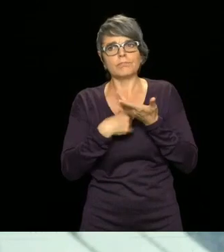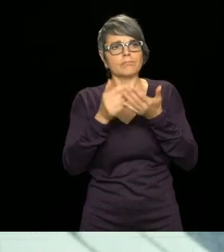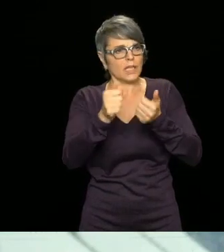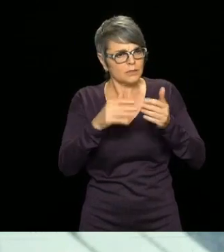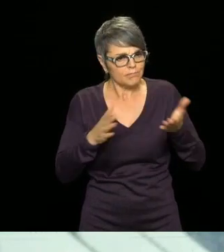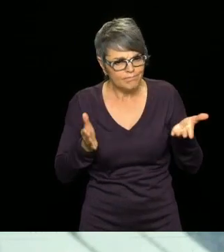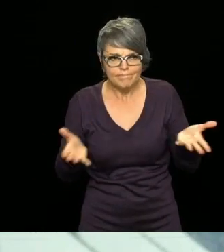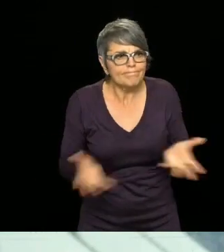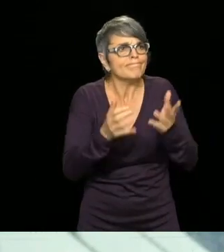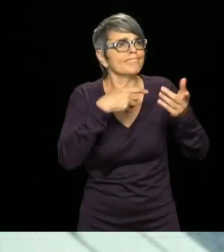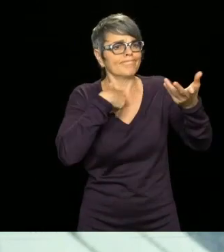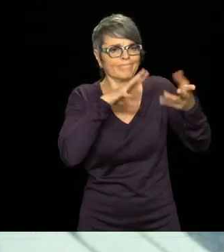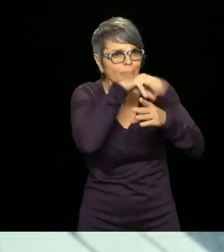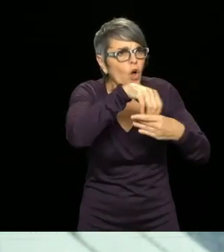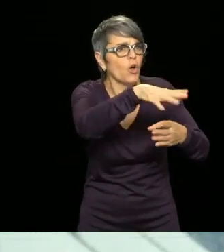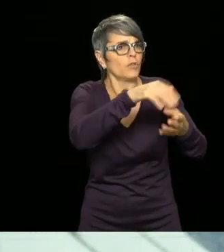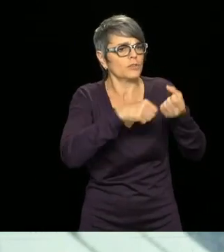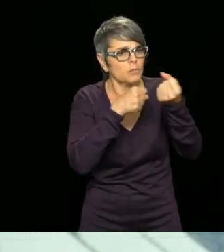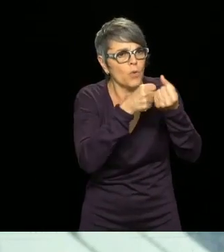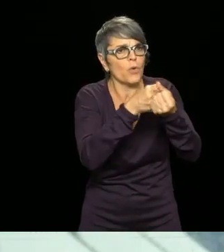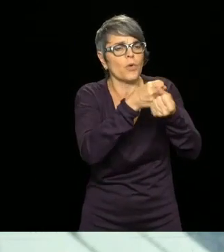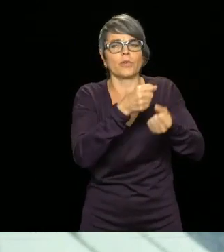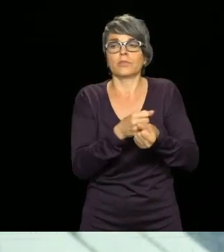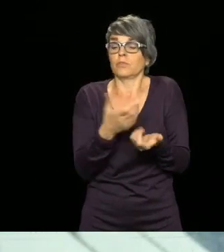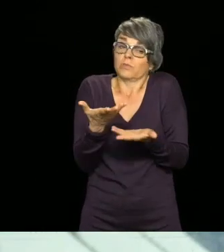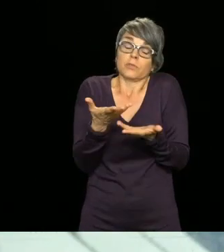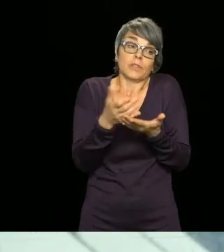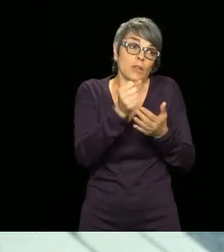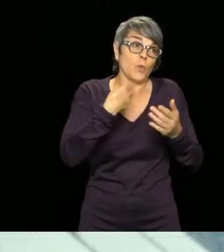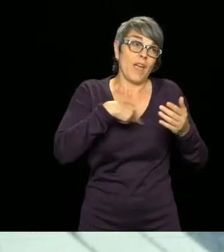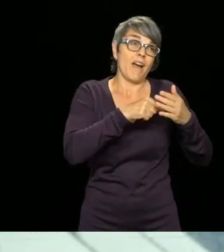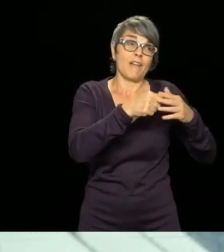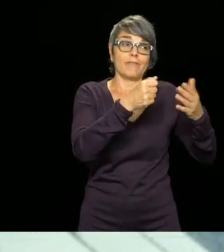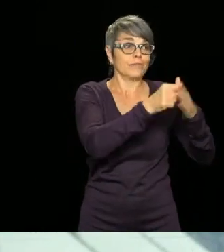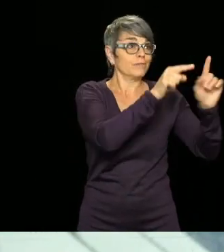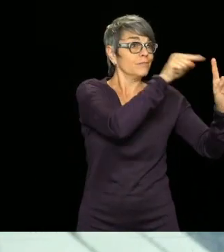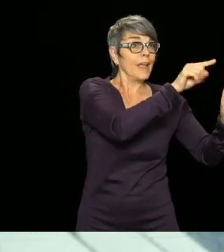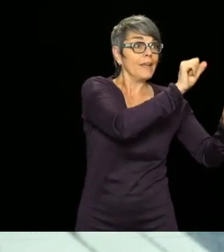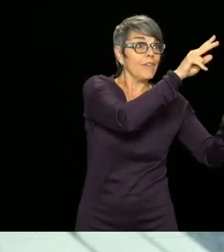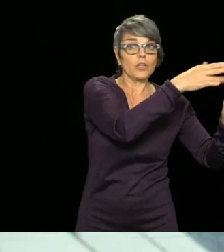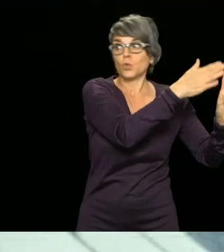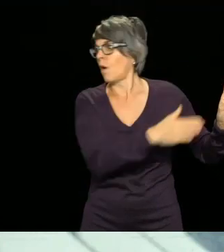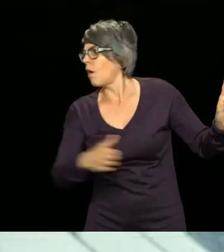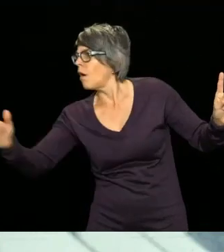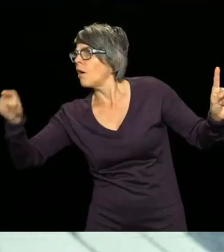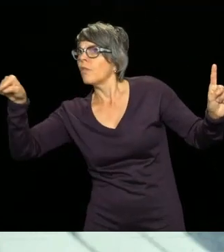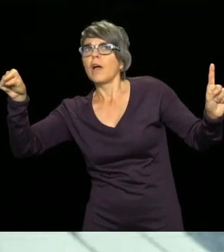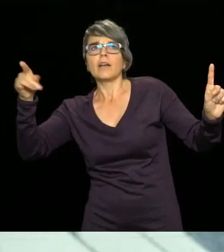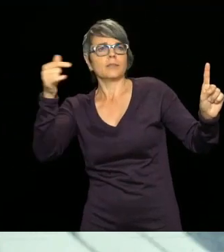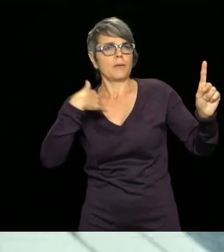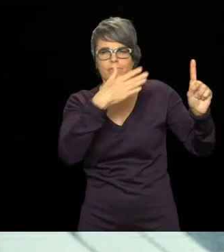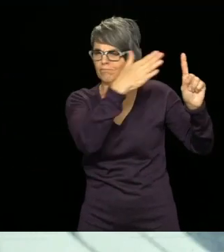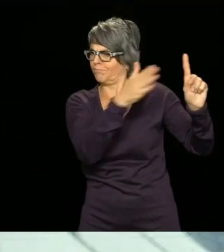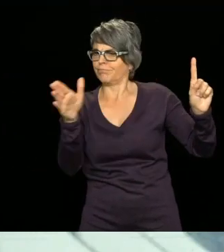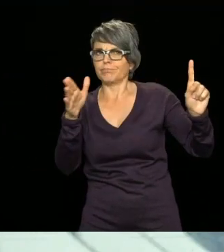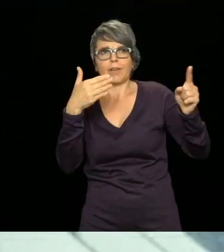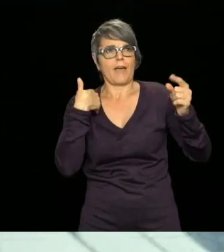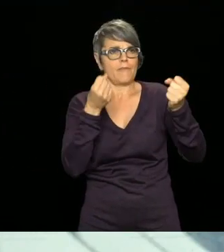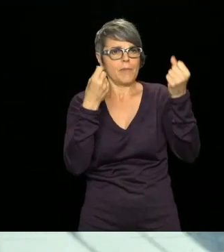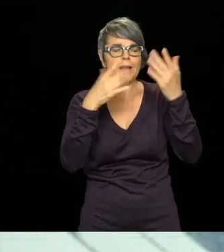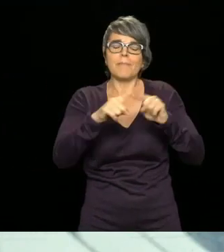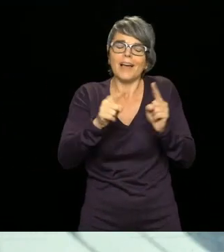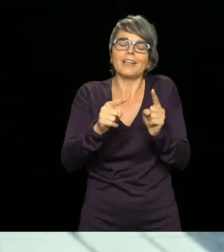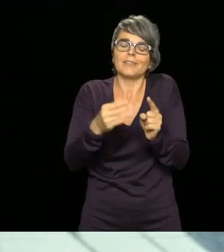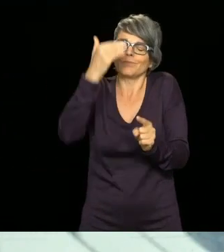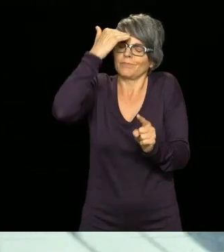that we do. We know that we can do more. I know that my colleague Mitzi has been working on this